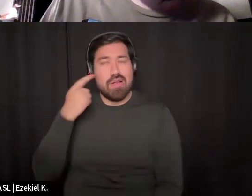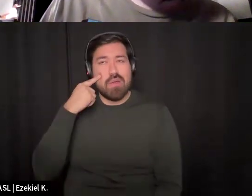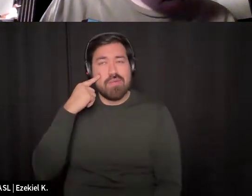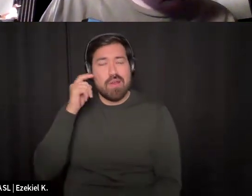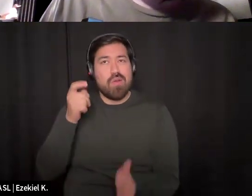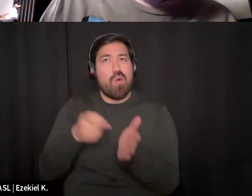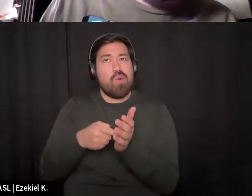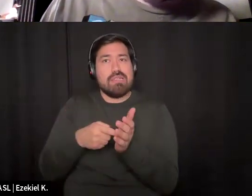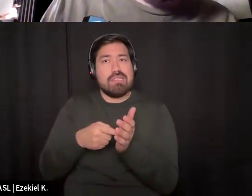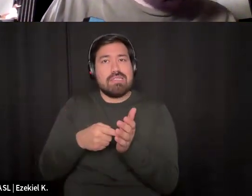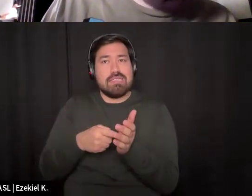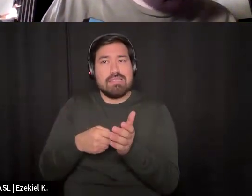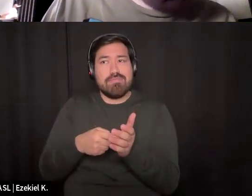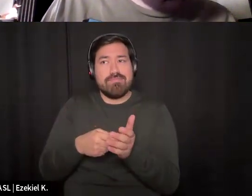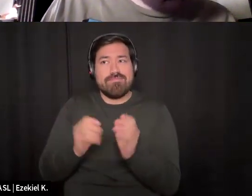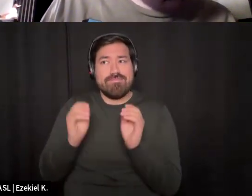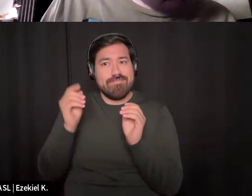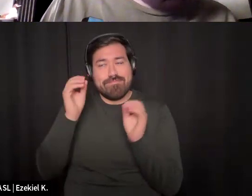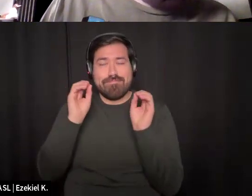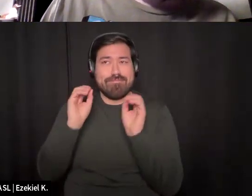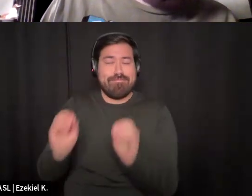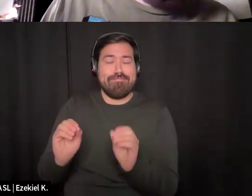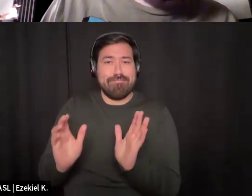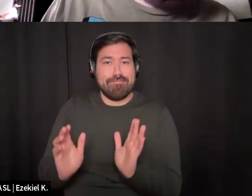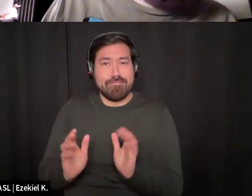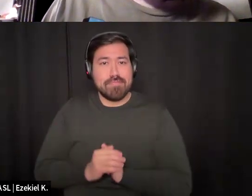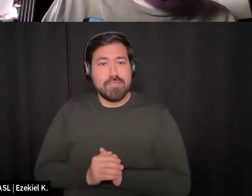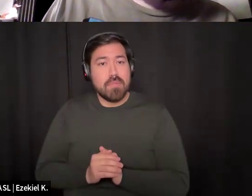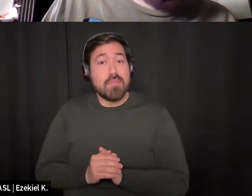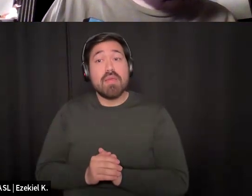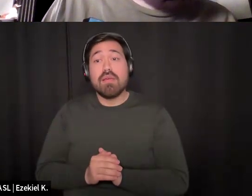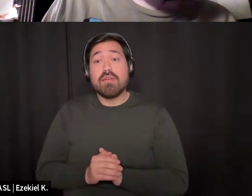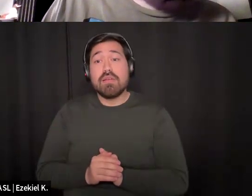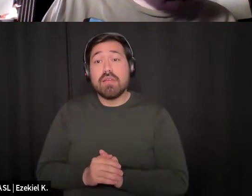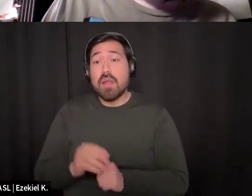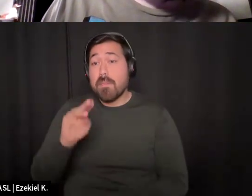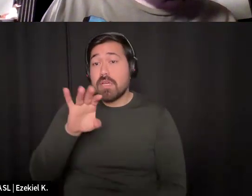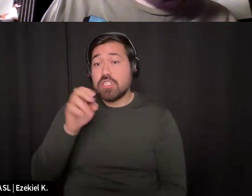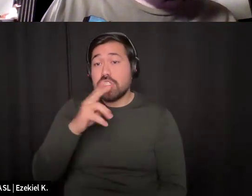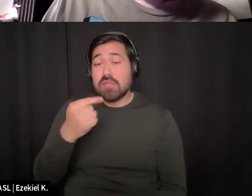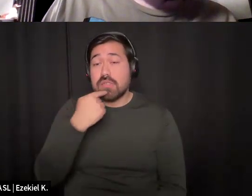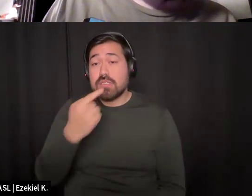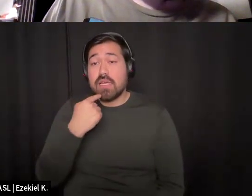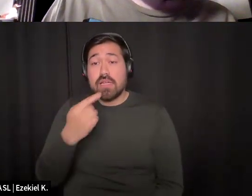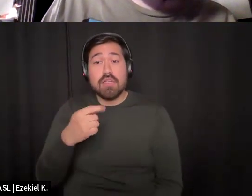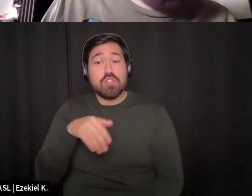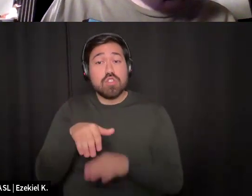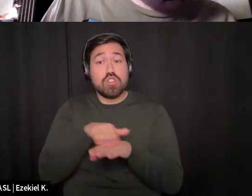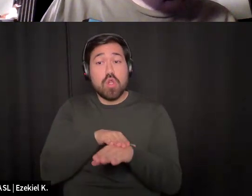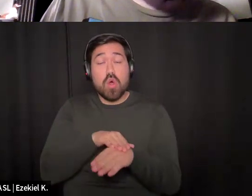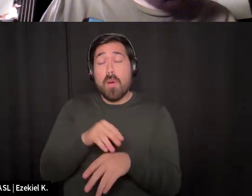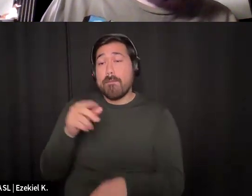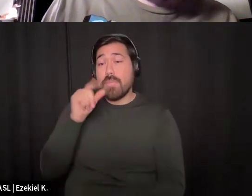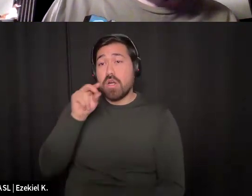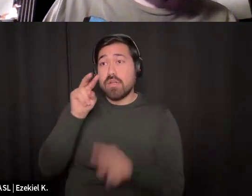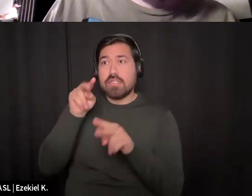register in the same way anymore, right? And I love this. Michelle says that a friend of theirs in the slow birding community says it's not